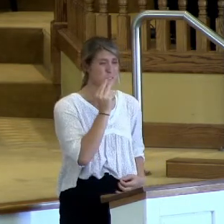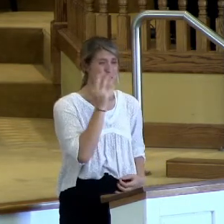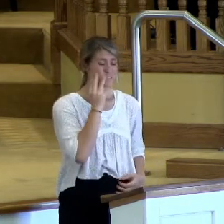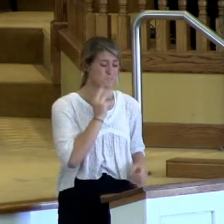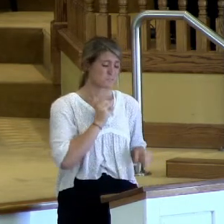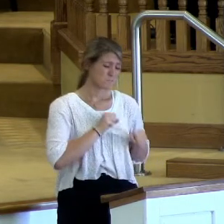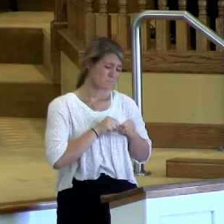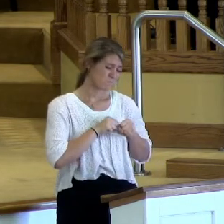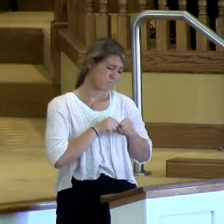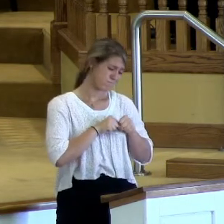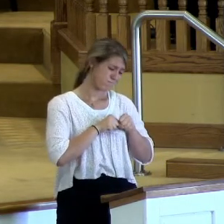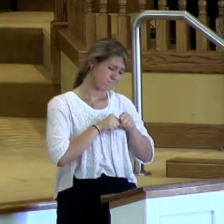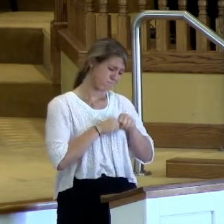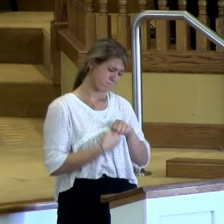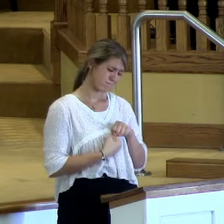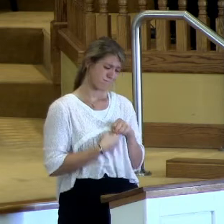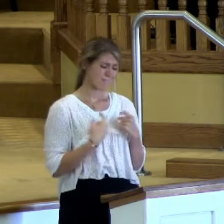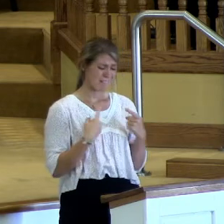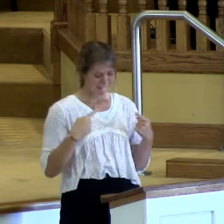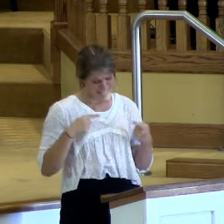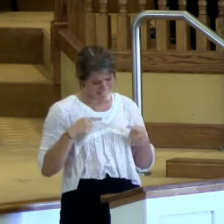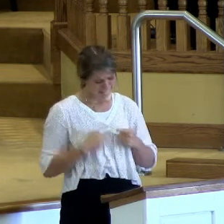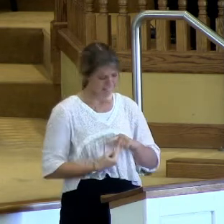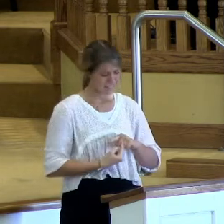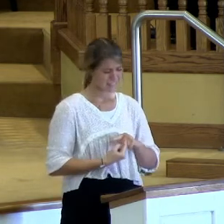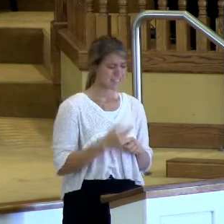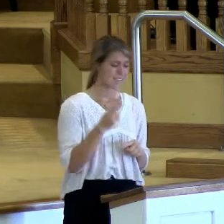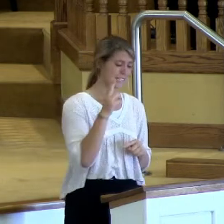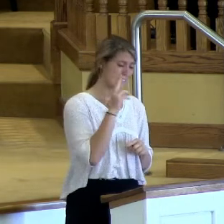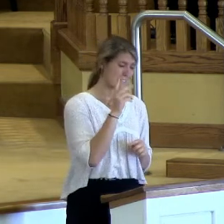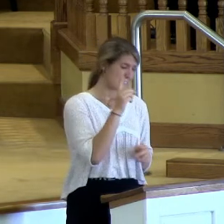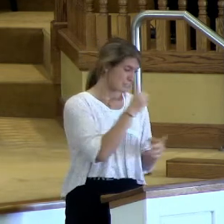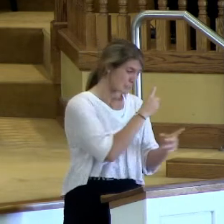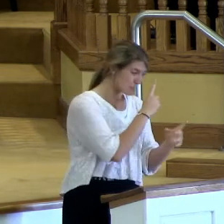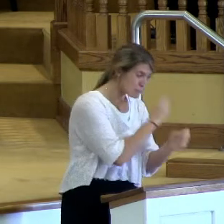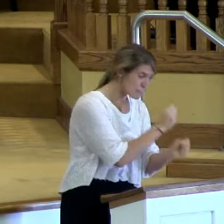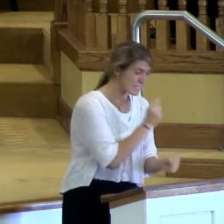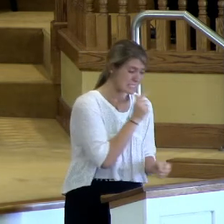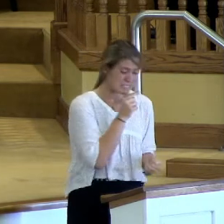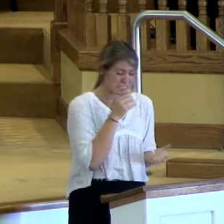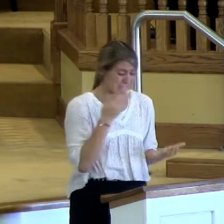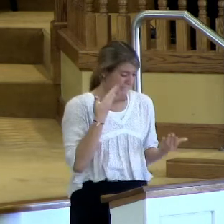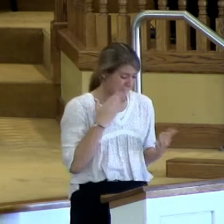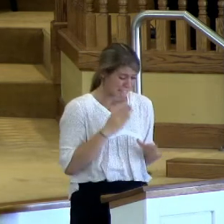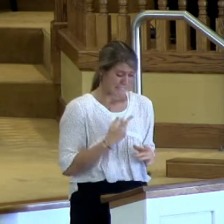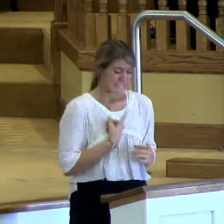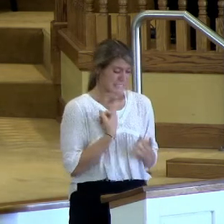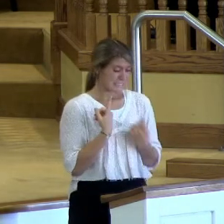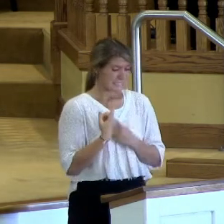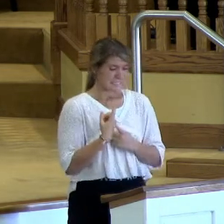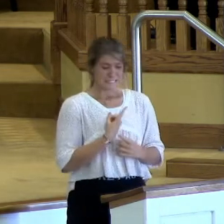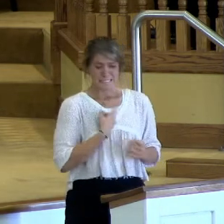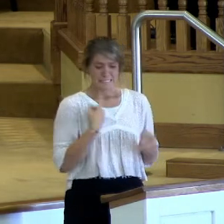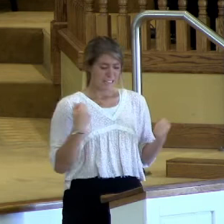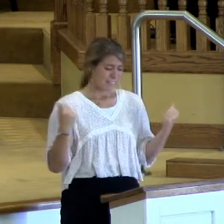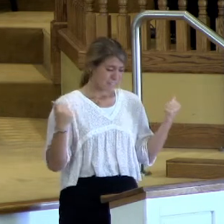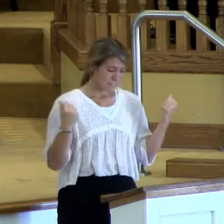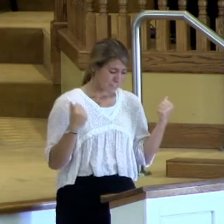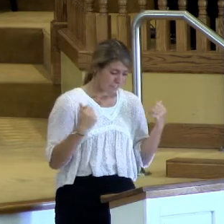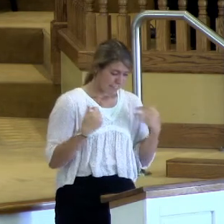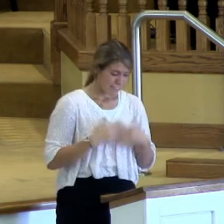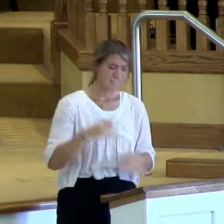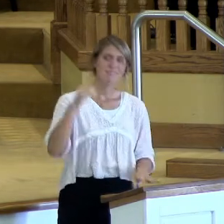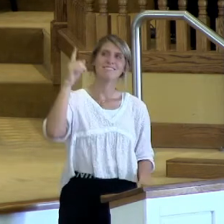If you felt broken and betrayed, no one to trust,